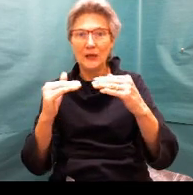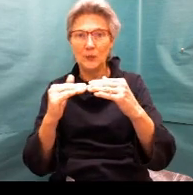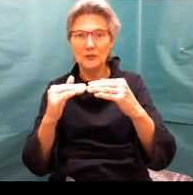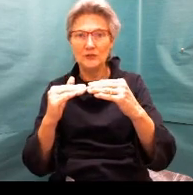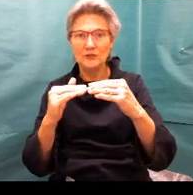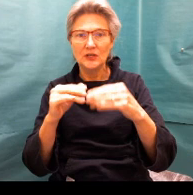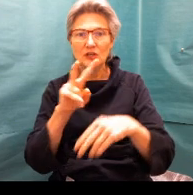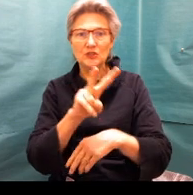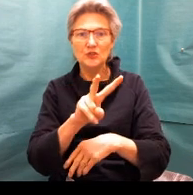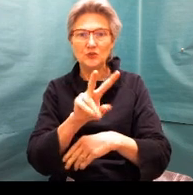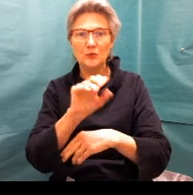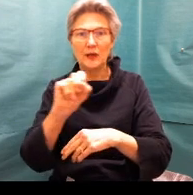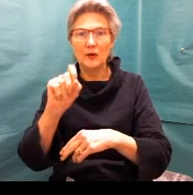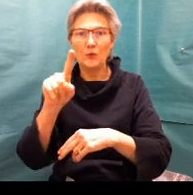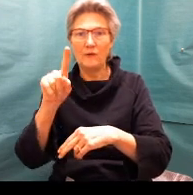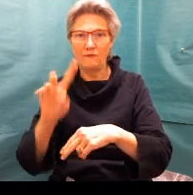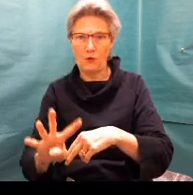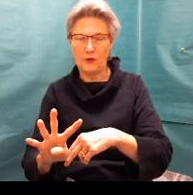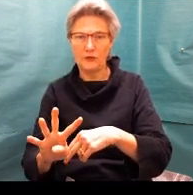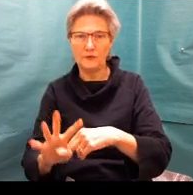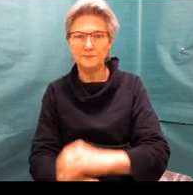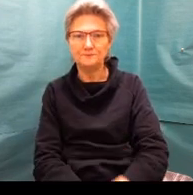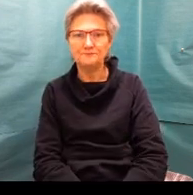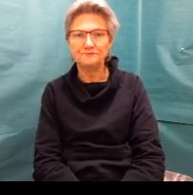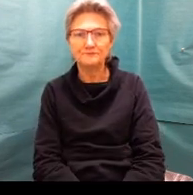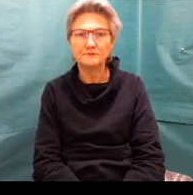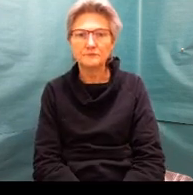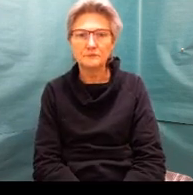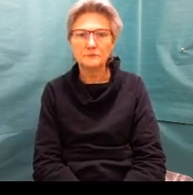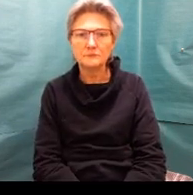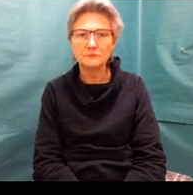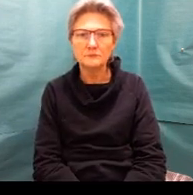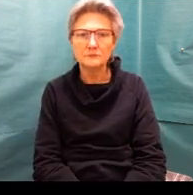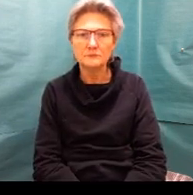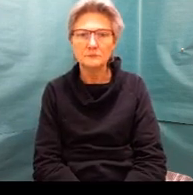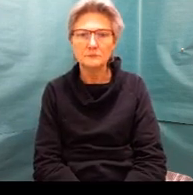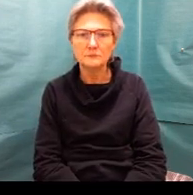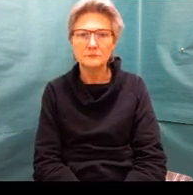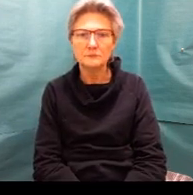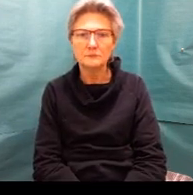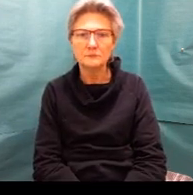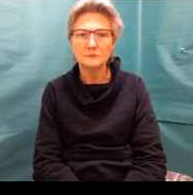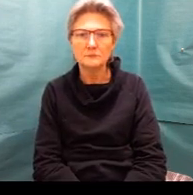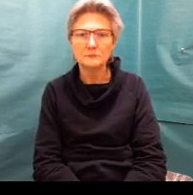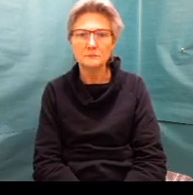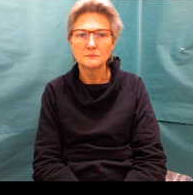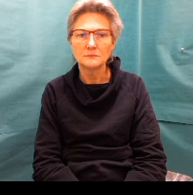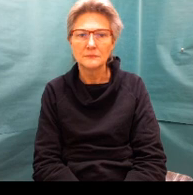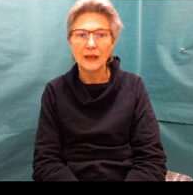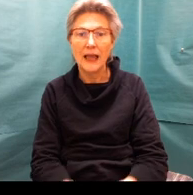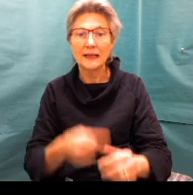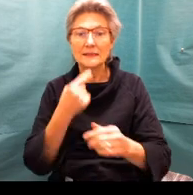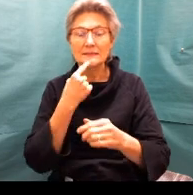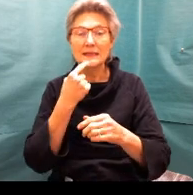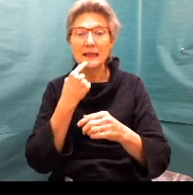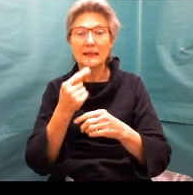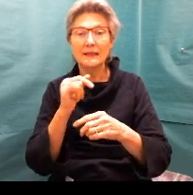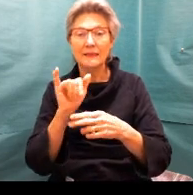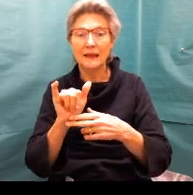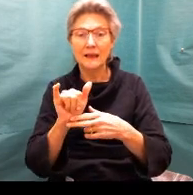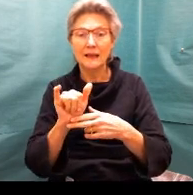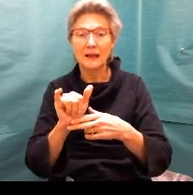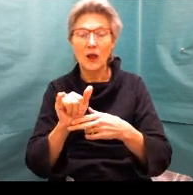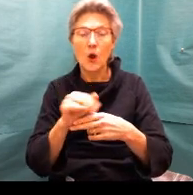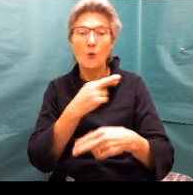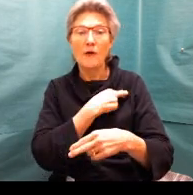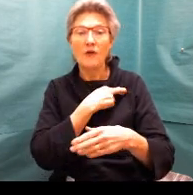same as 2 and 1/4 hours. So I could say that